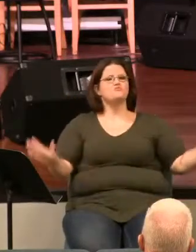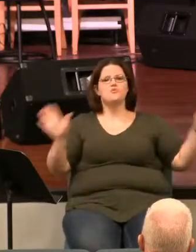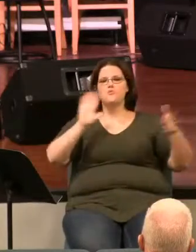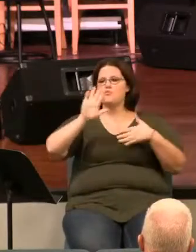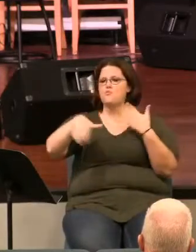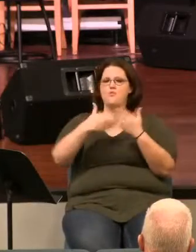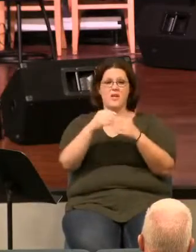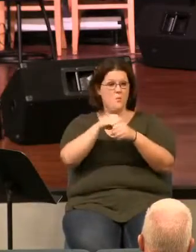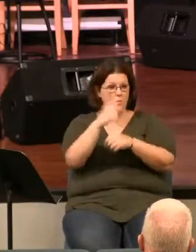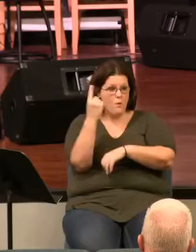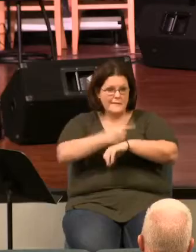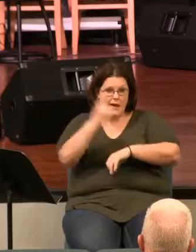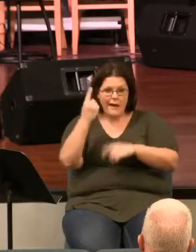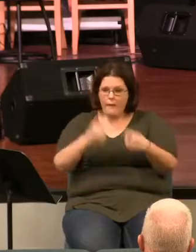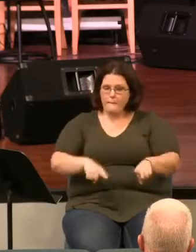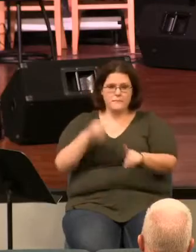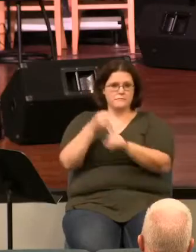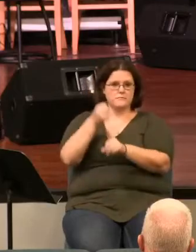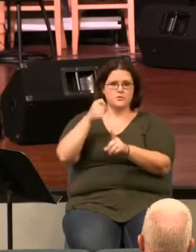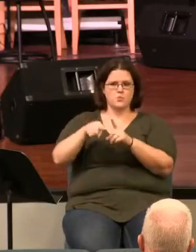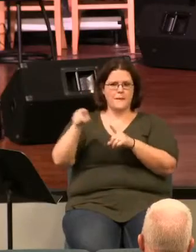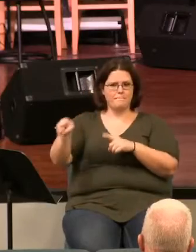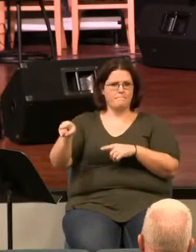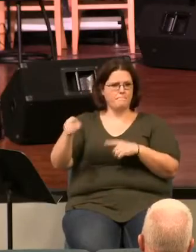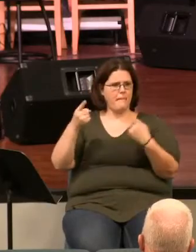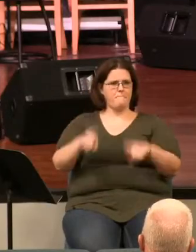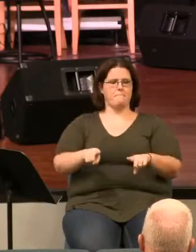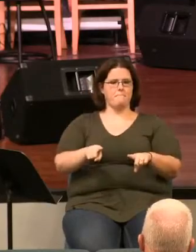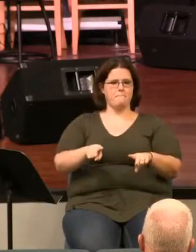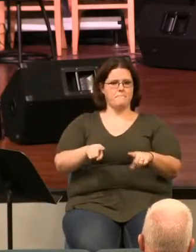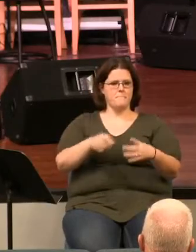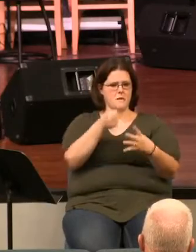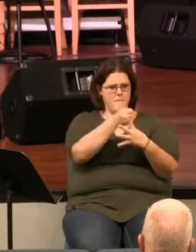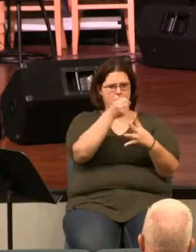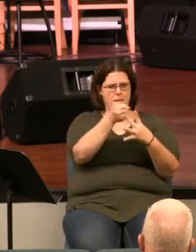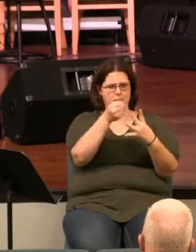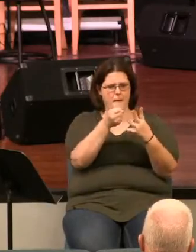in four sudden catastrophic events. And yet he